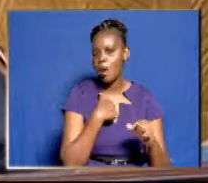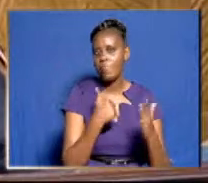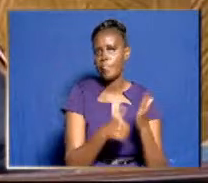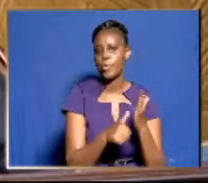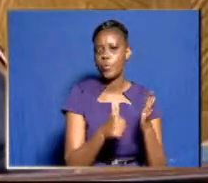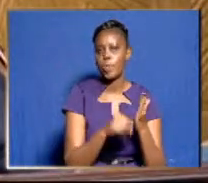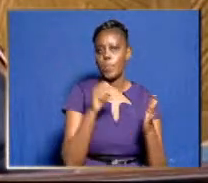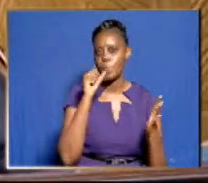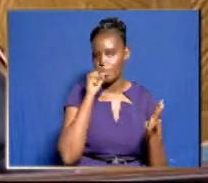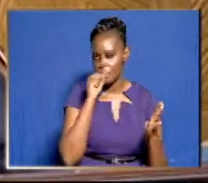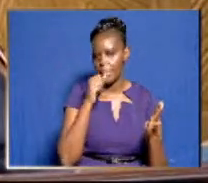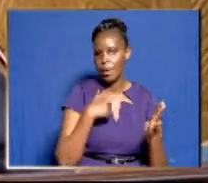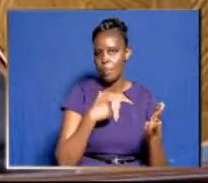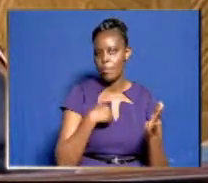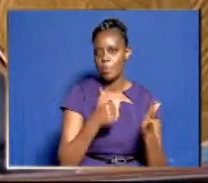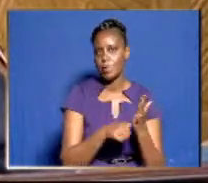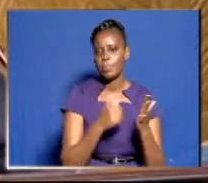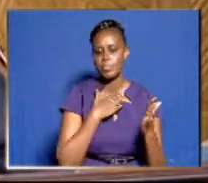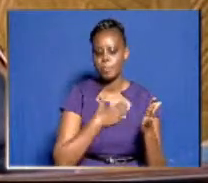kindly?